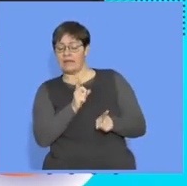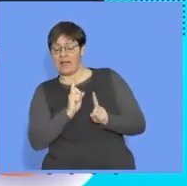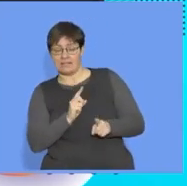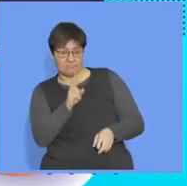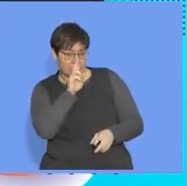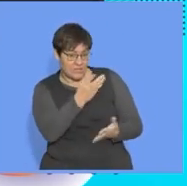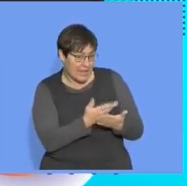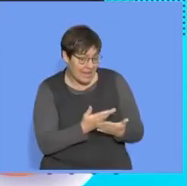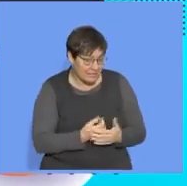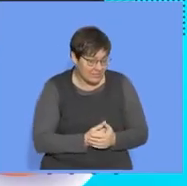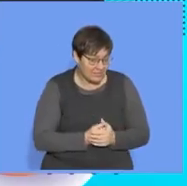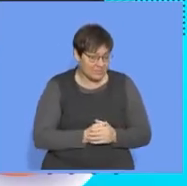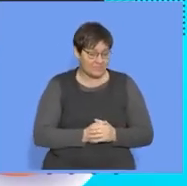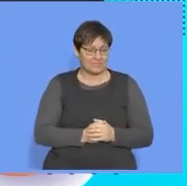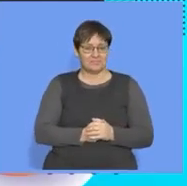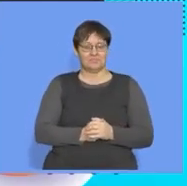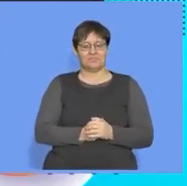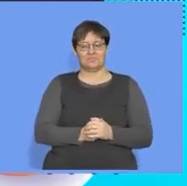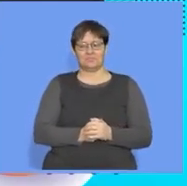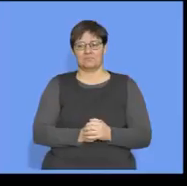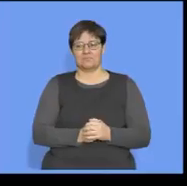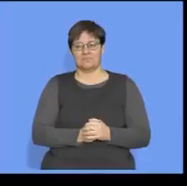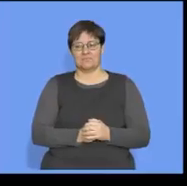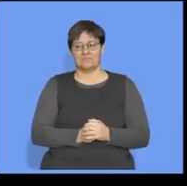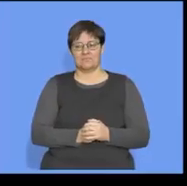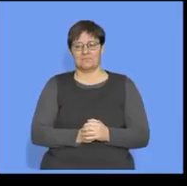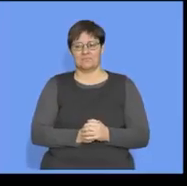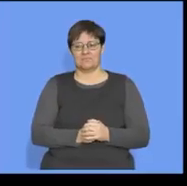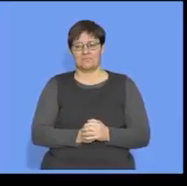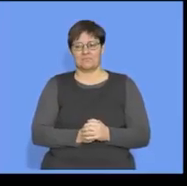that we can see if you can answer questions based on the ear.